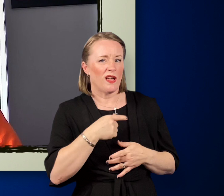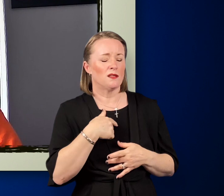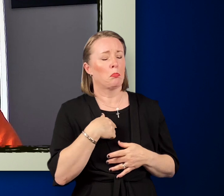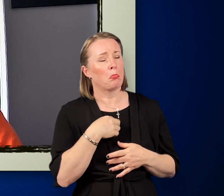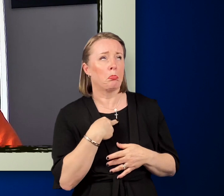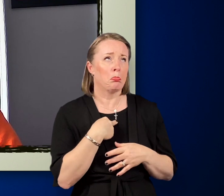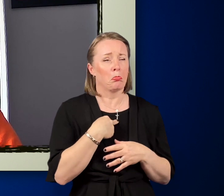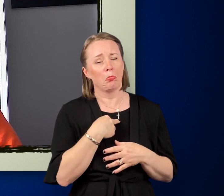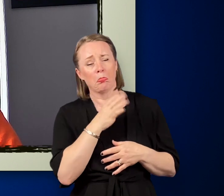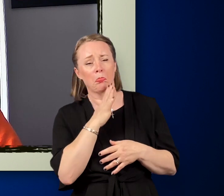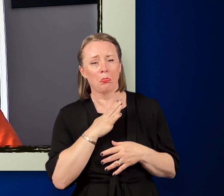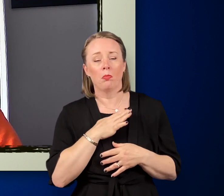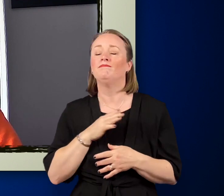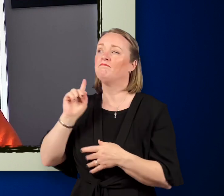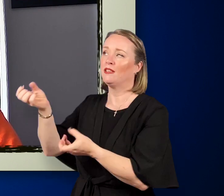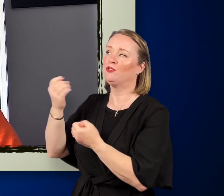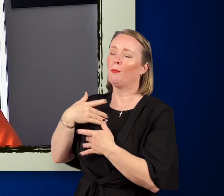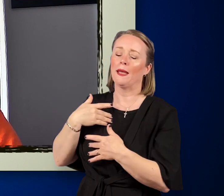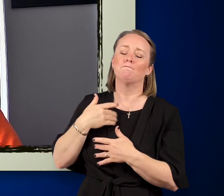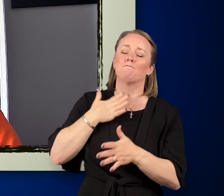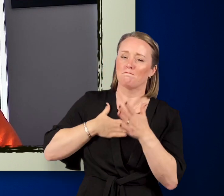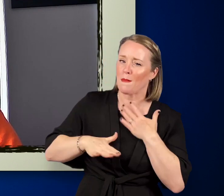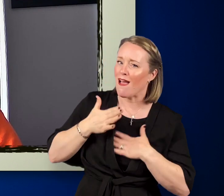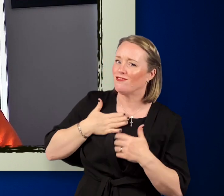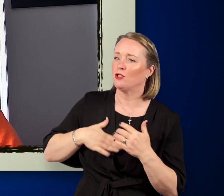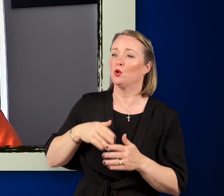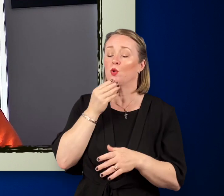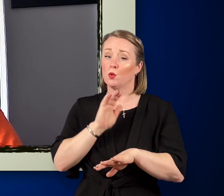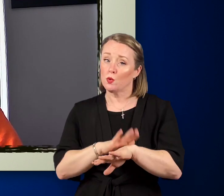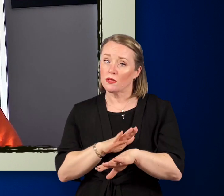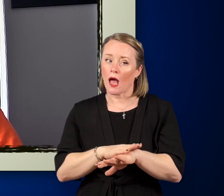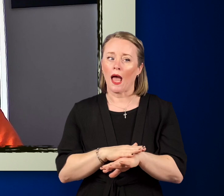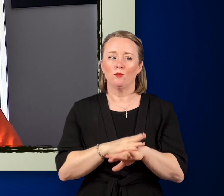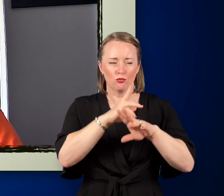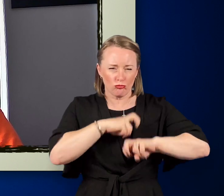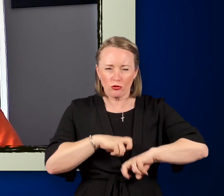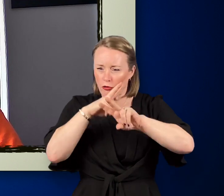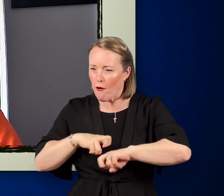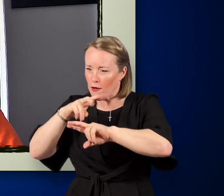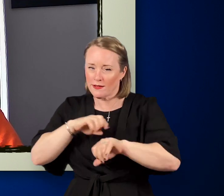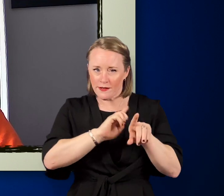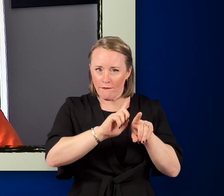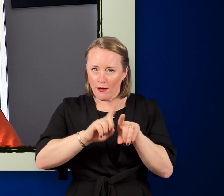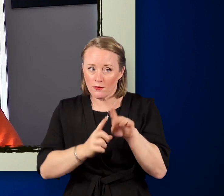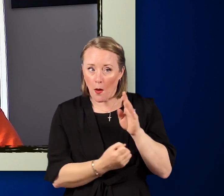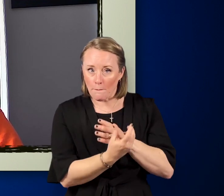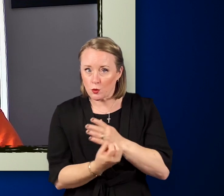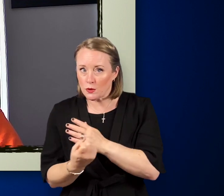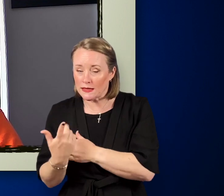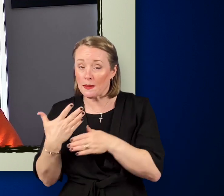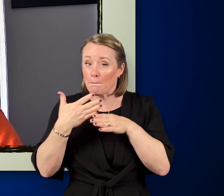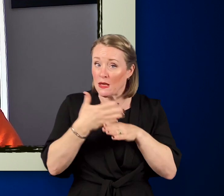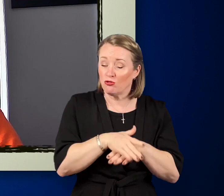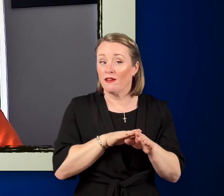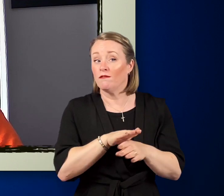to use the free time that I had to look into ministry situations that I could put myself into in the future. And after a